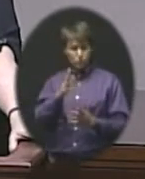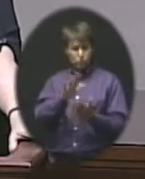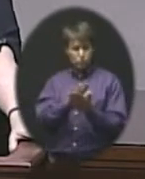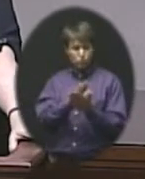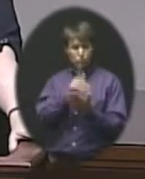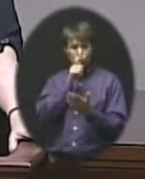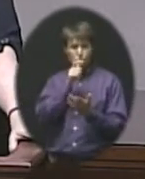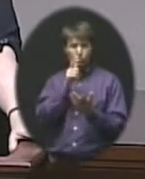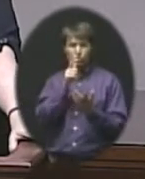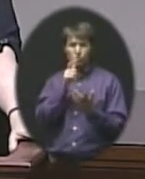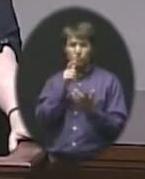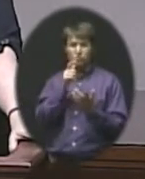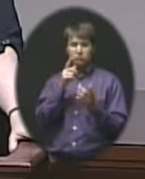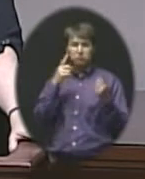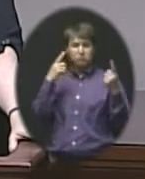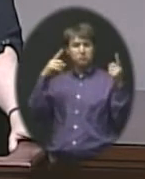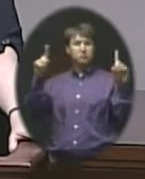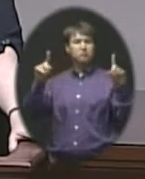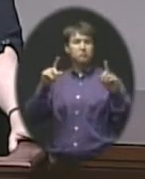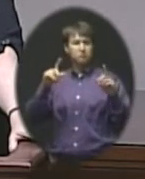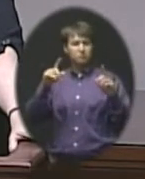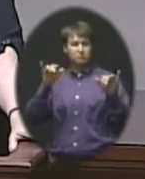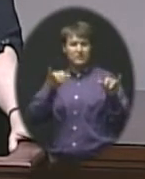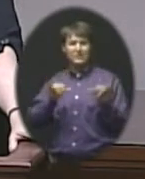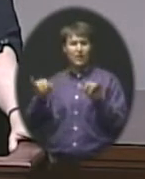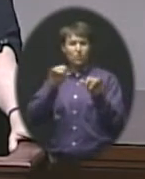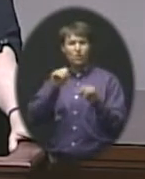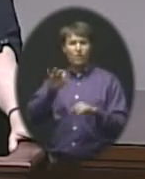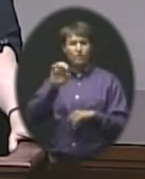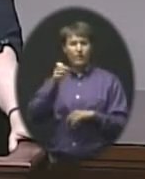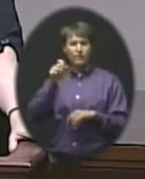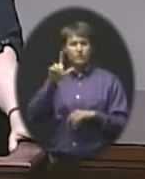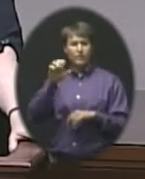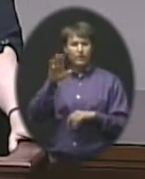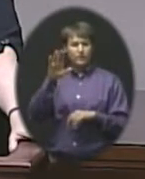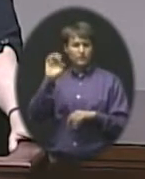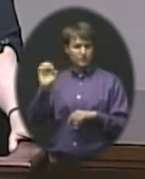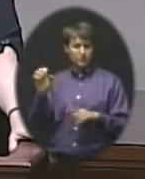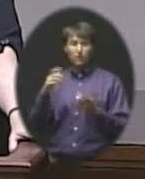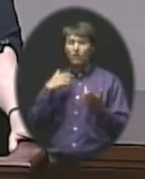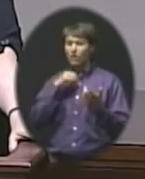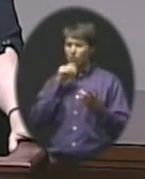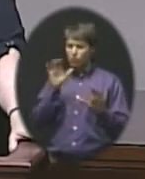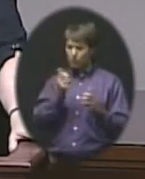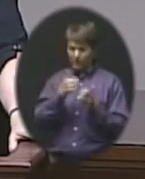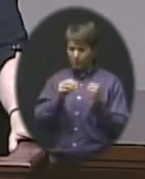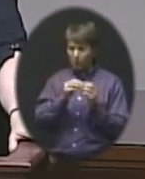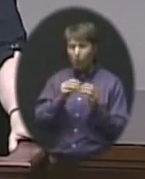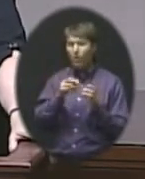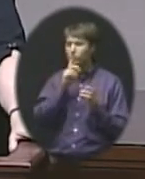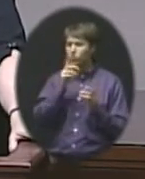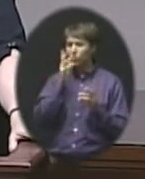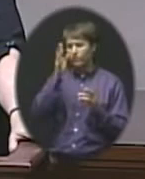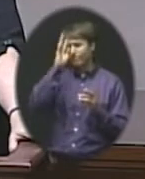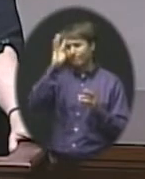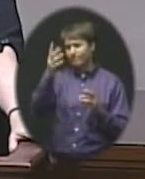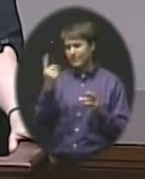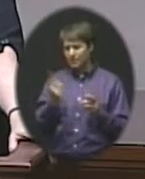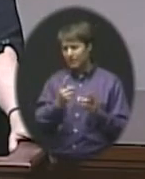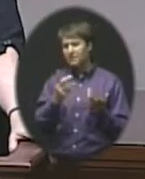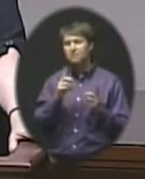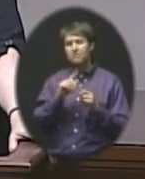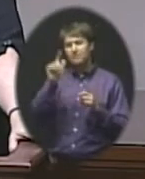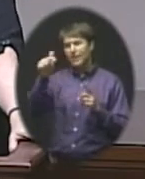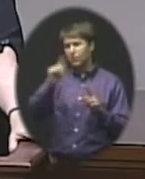of excellence. They are no longer identifying schools as standard of excellence. I'm sure they'll come up with something in the future, but right